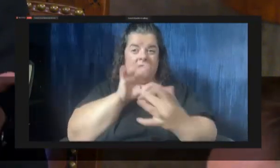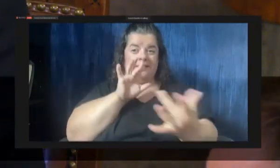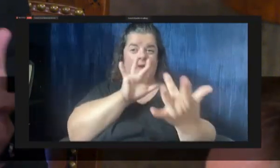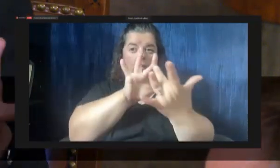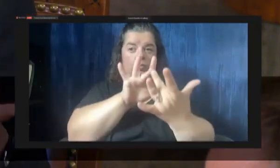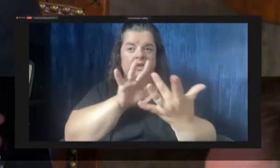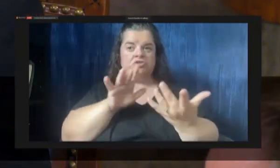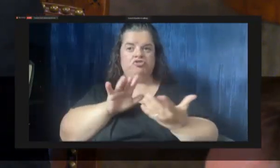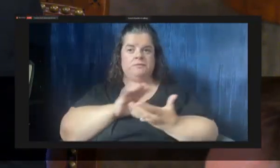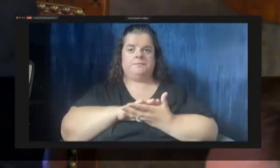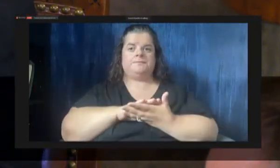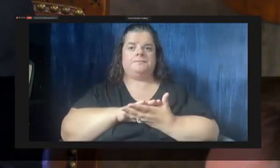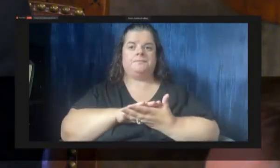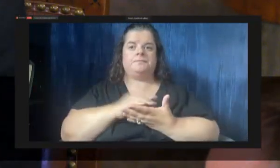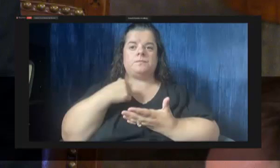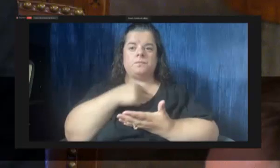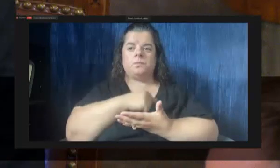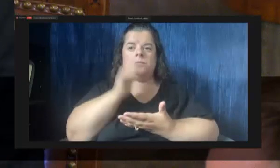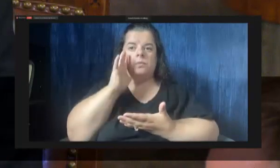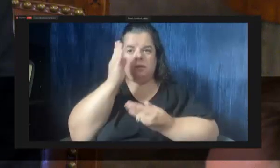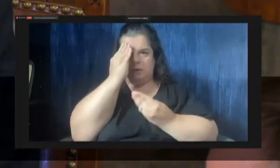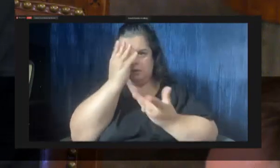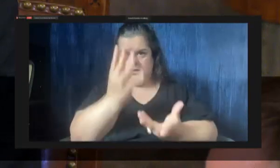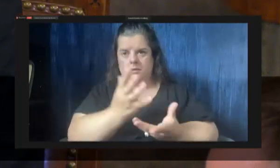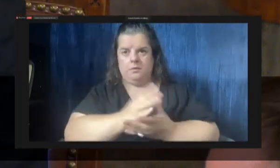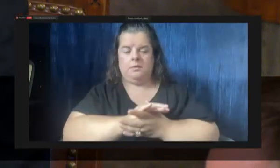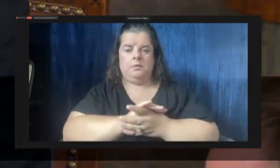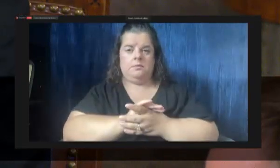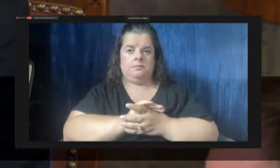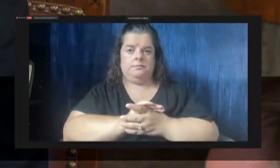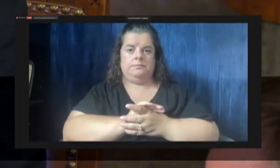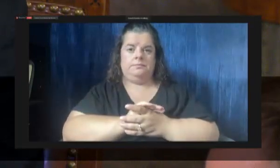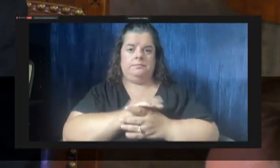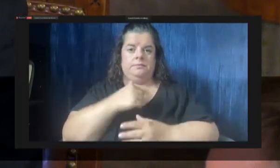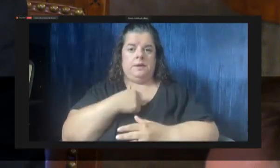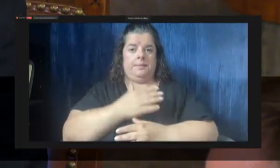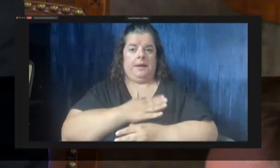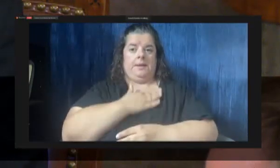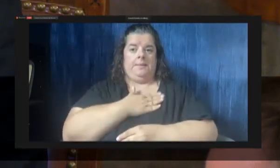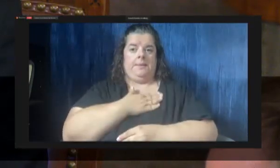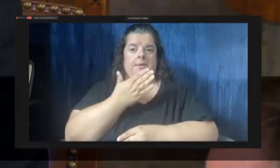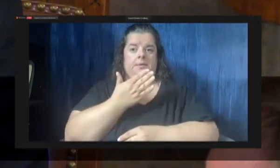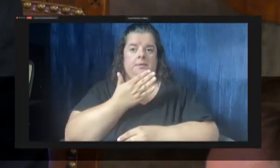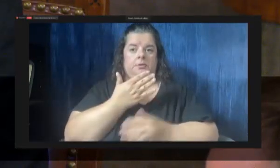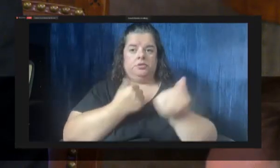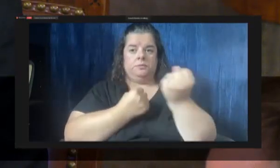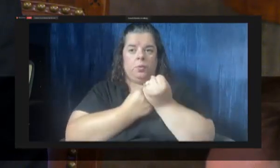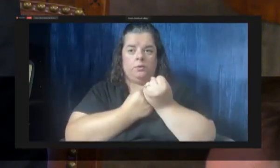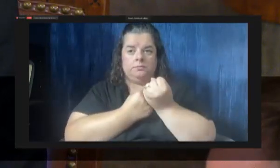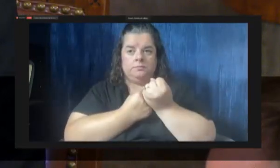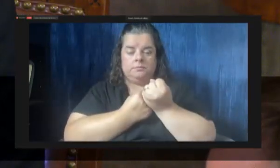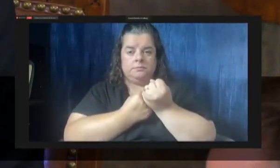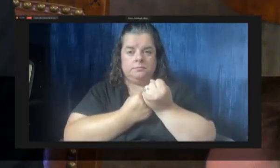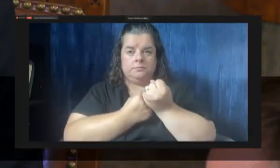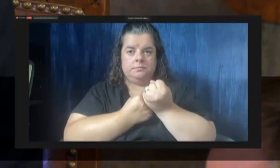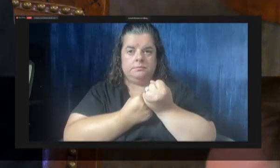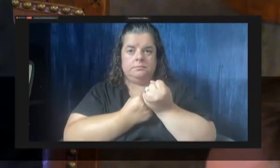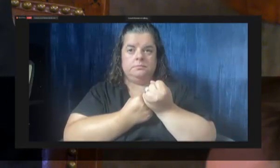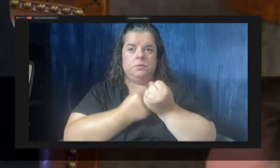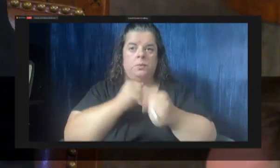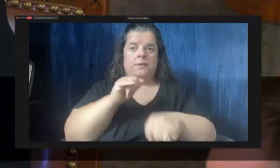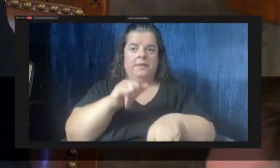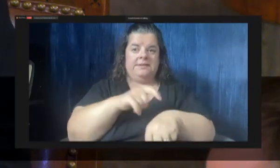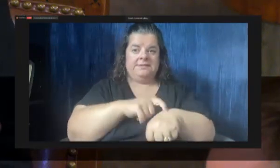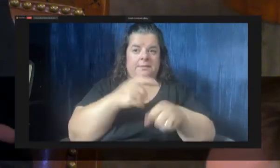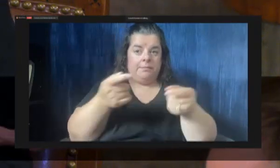gonna let people know. So I'm happy to support that when the time comes, which I